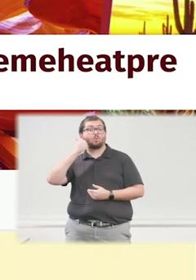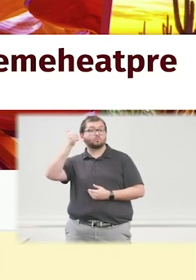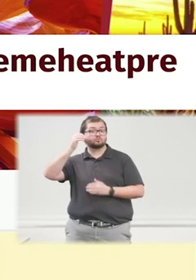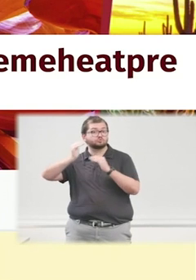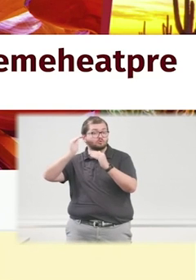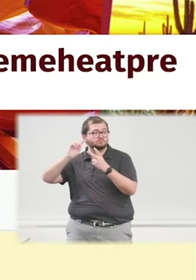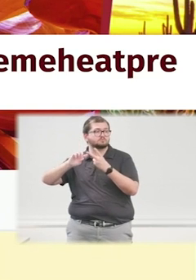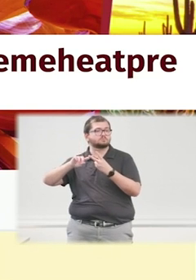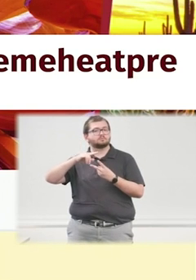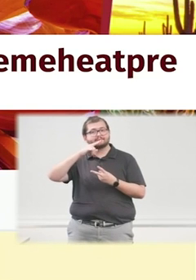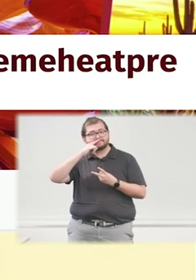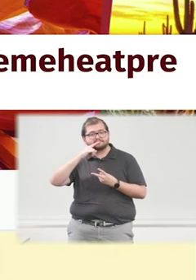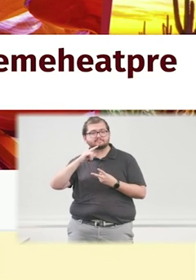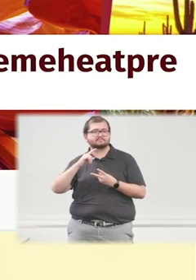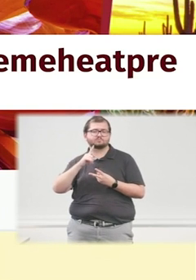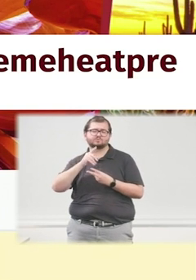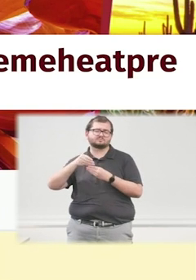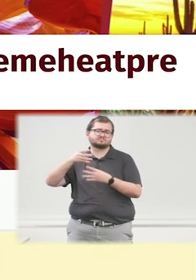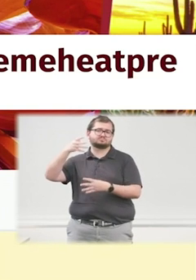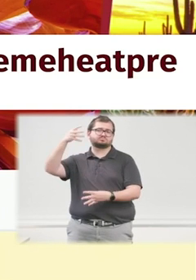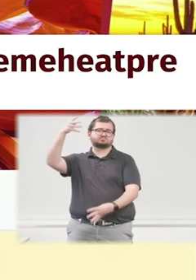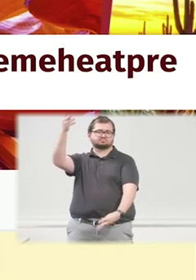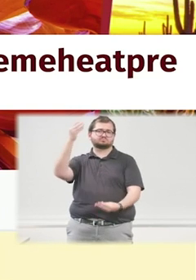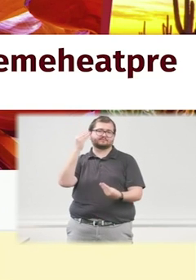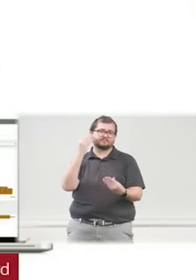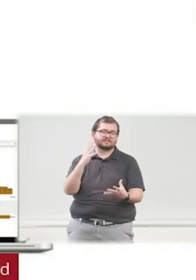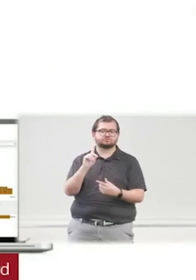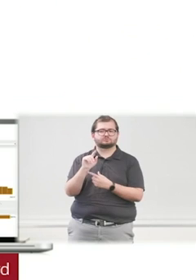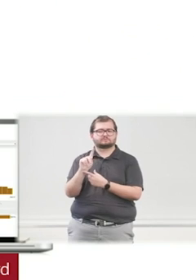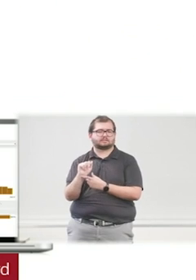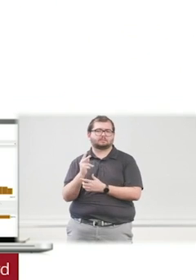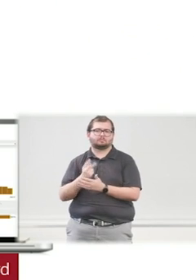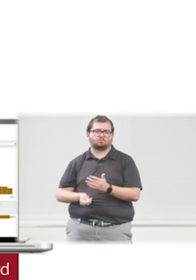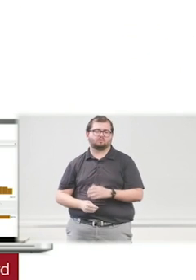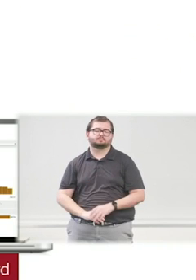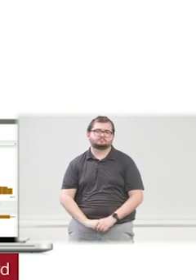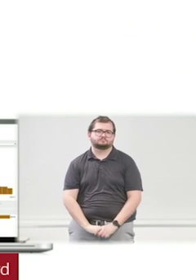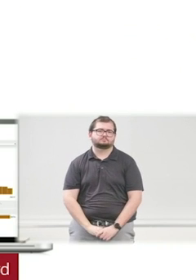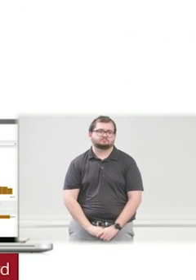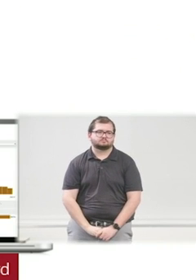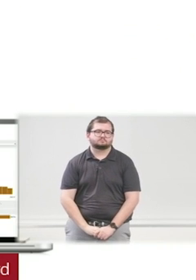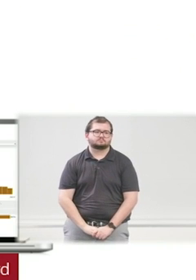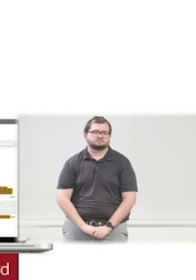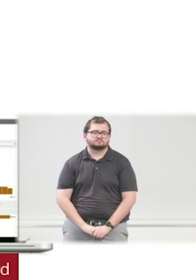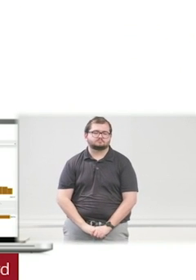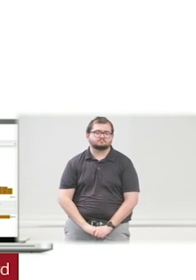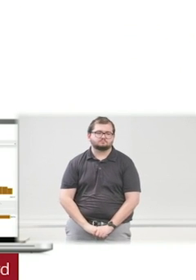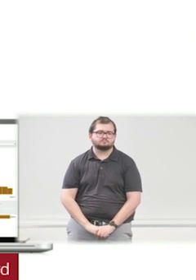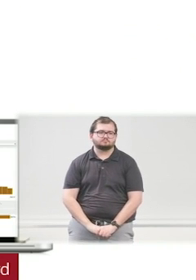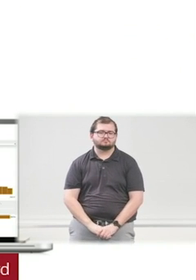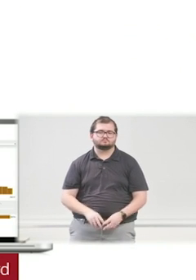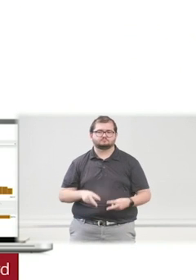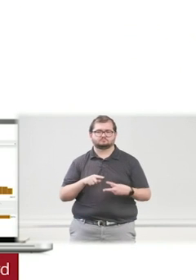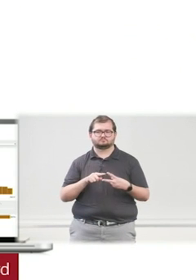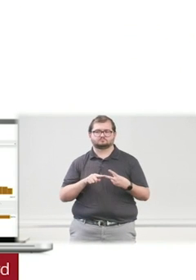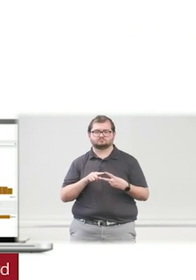kids, tons and tons of information, and lots of data. So here's two pretty cool websites